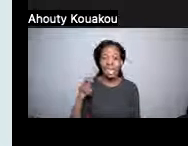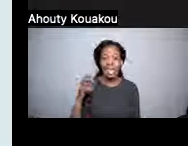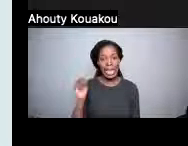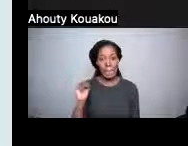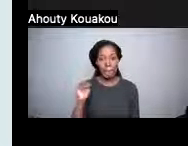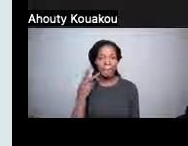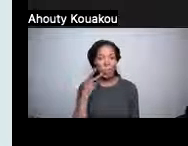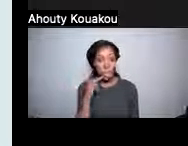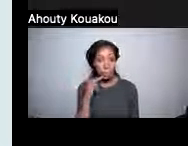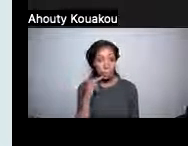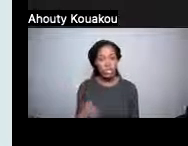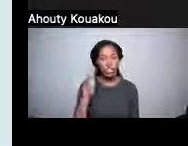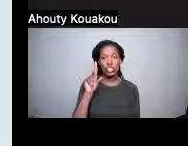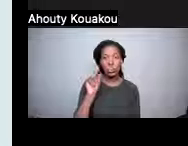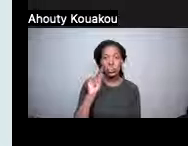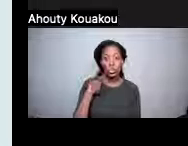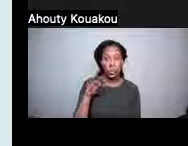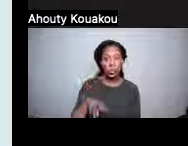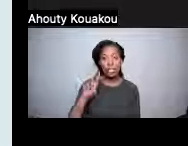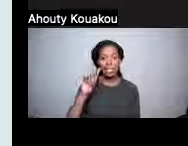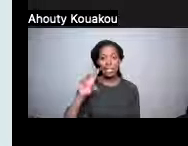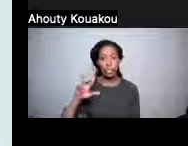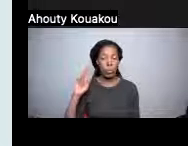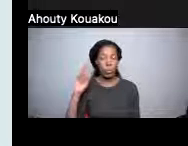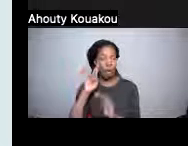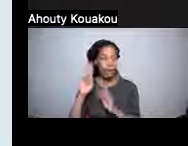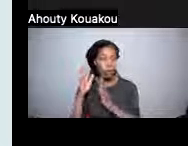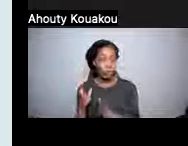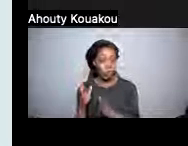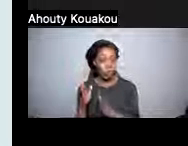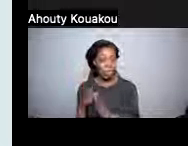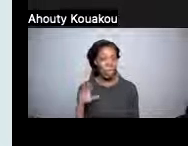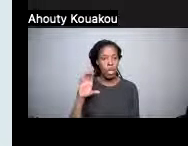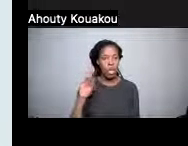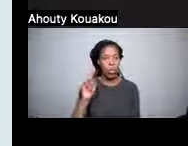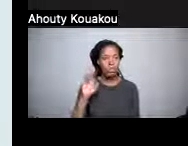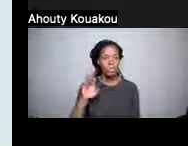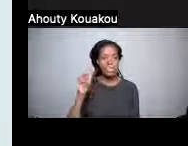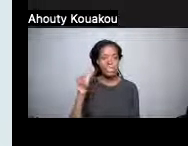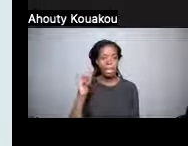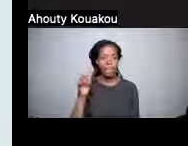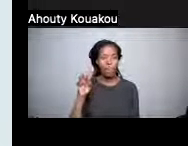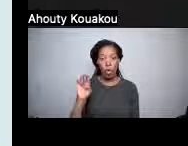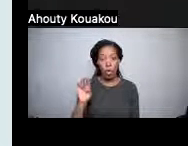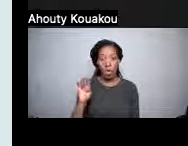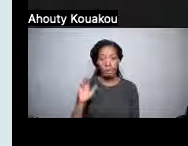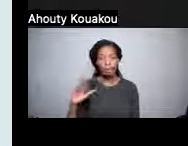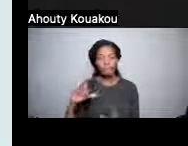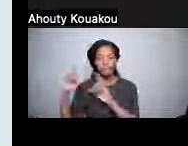2022, D30 Honoree, Côte d'Ivoire, and